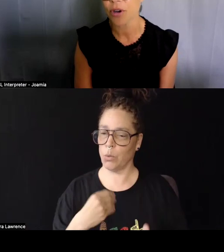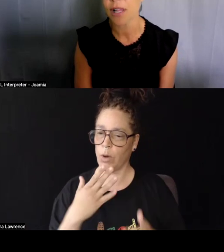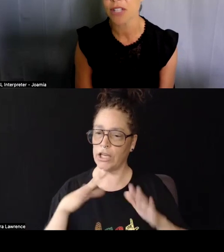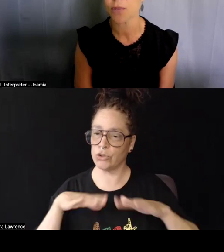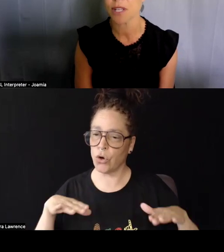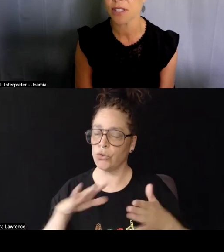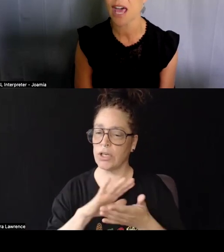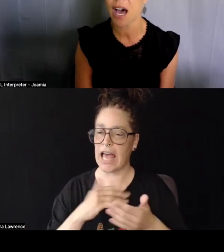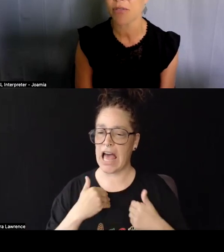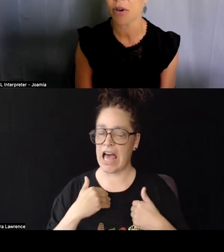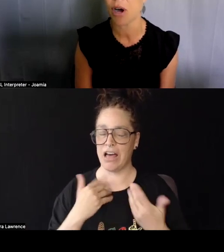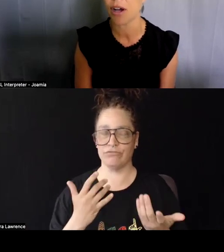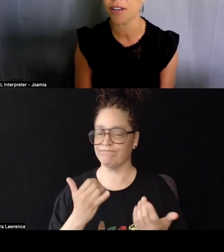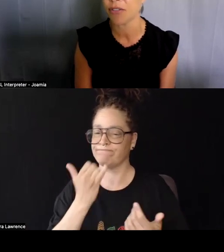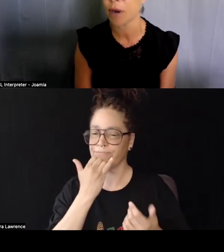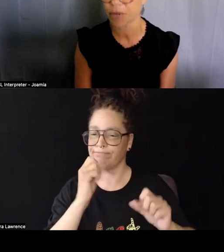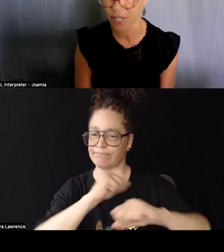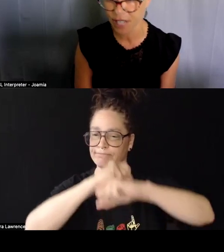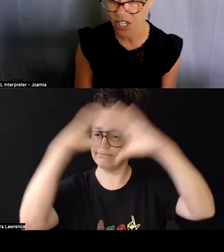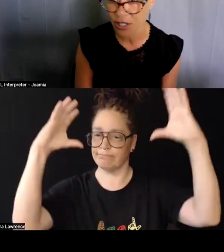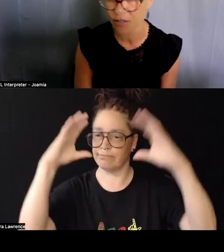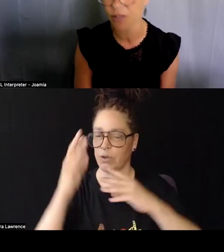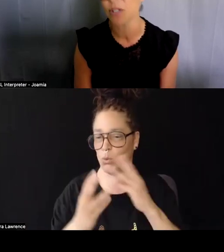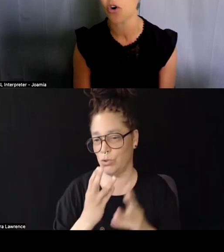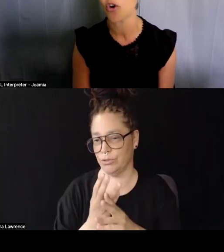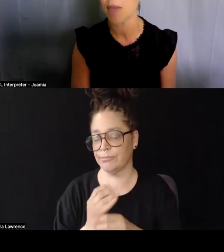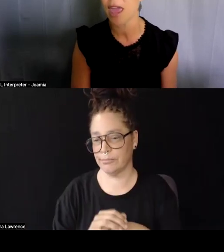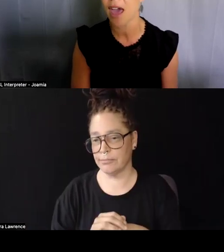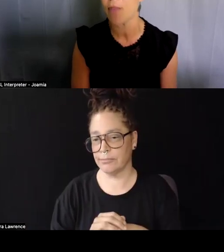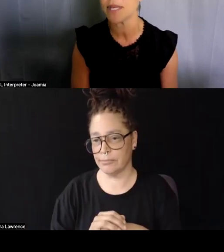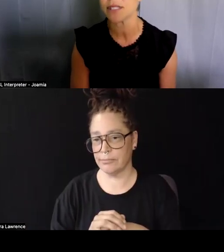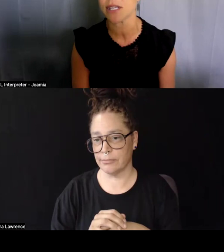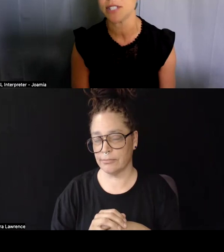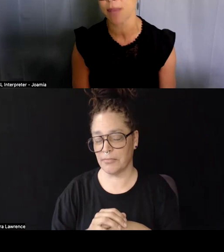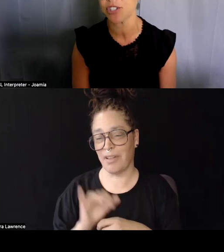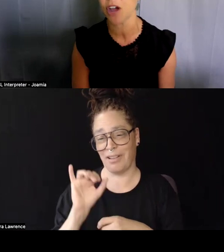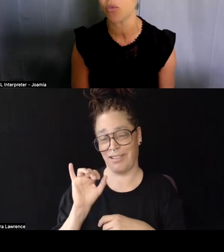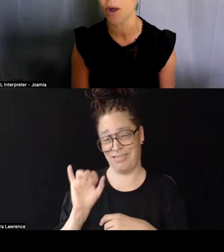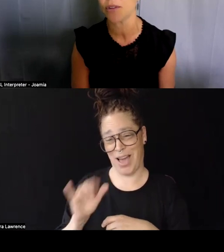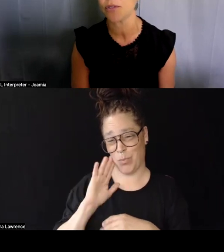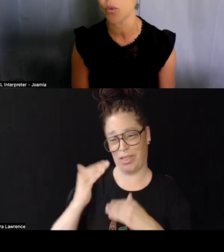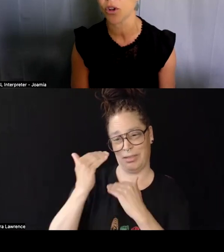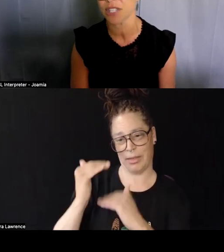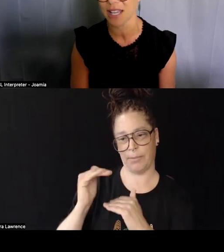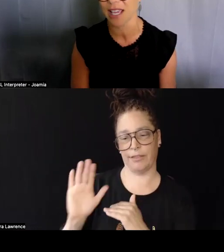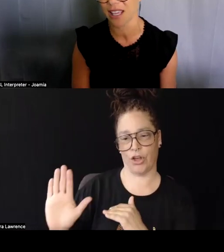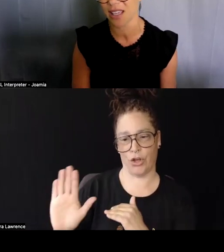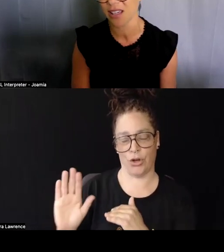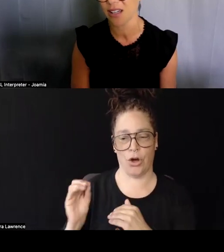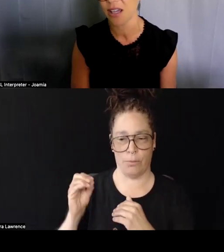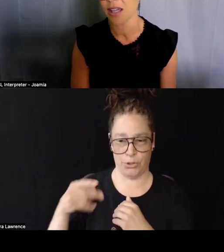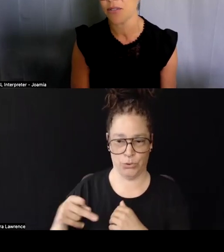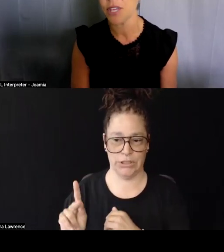If your classroom doesn't have enough representation, or they may have the misconception of what the world is